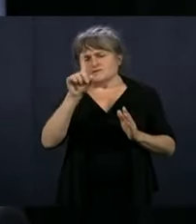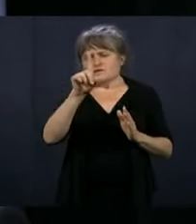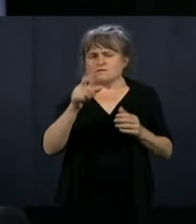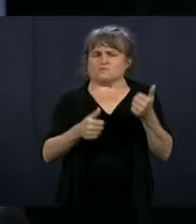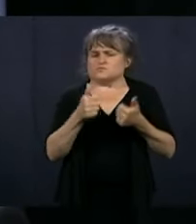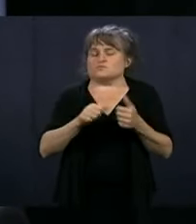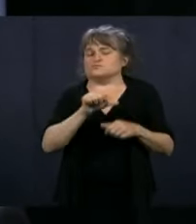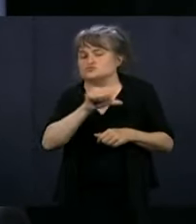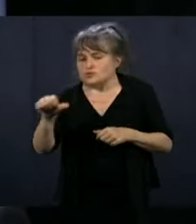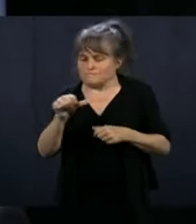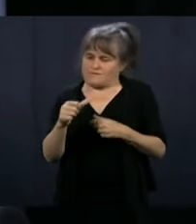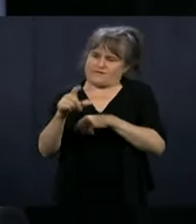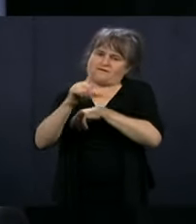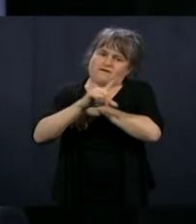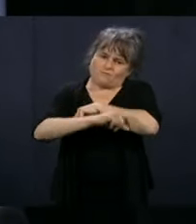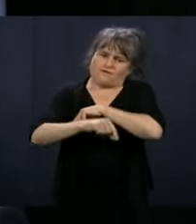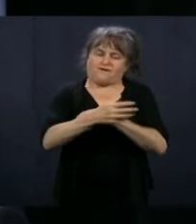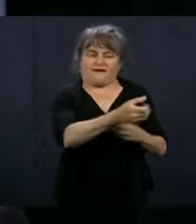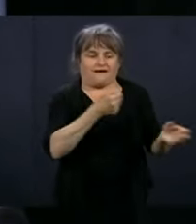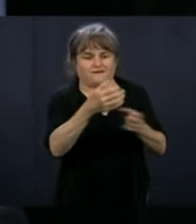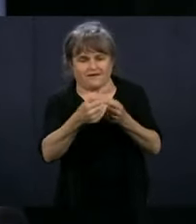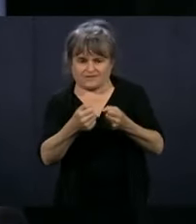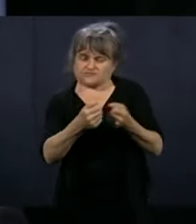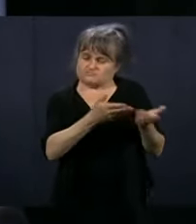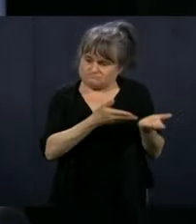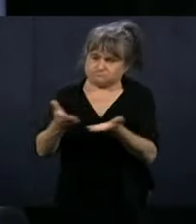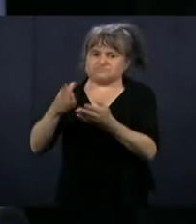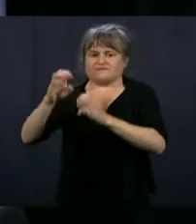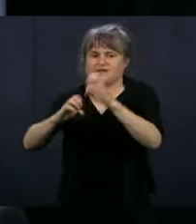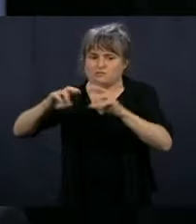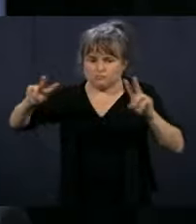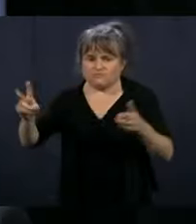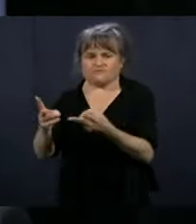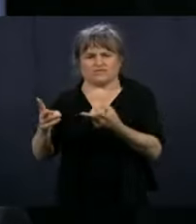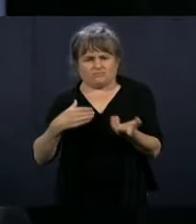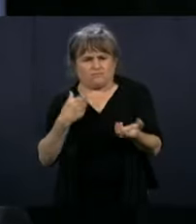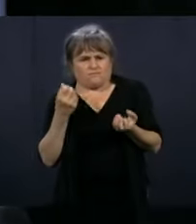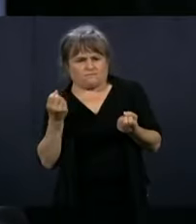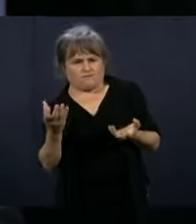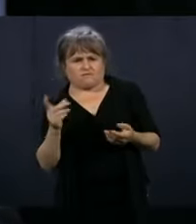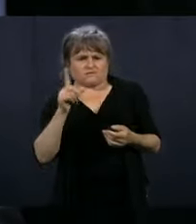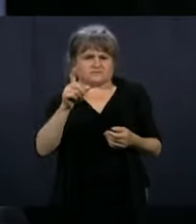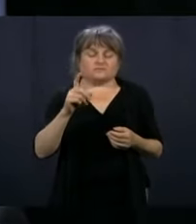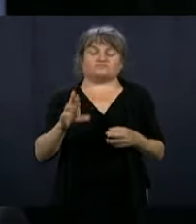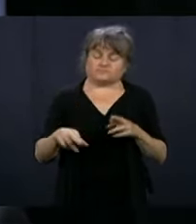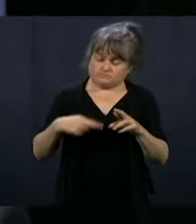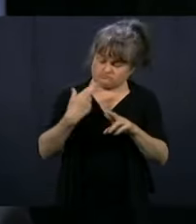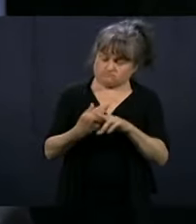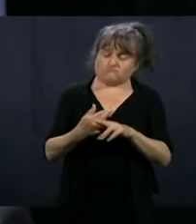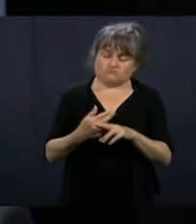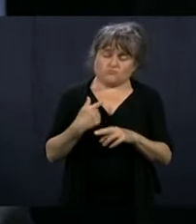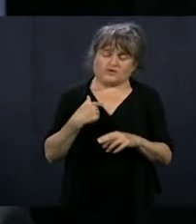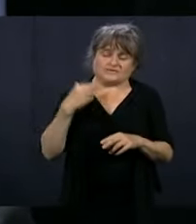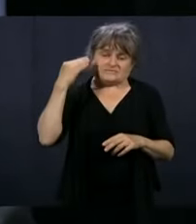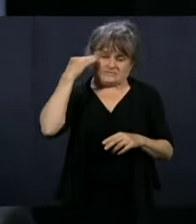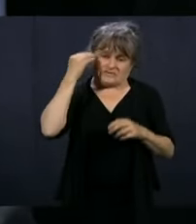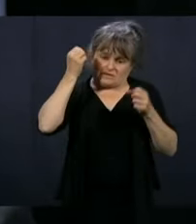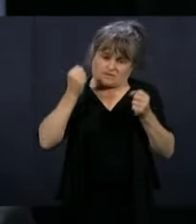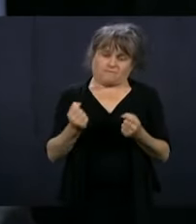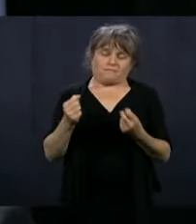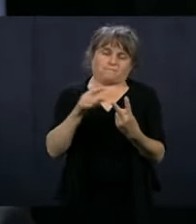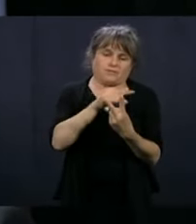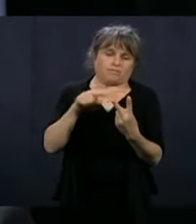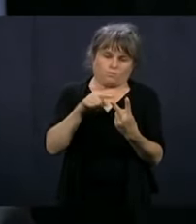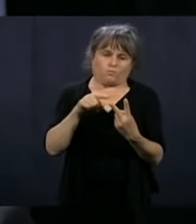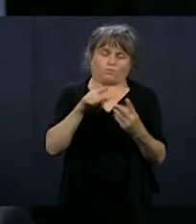more files to be able to be managed more quickly? I think that we can do the two. We've started adding